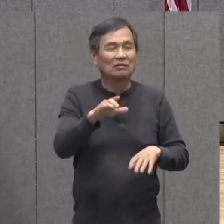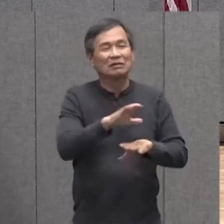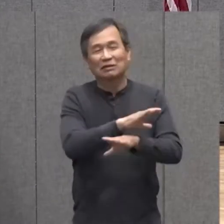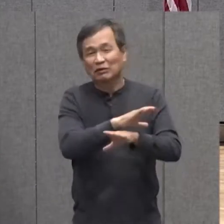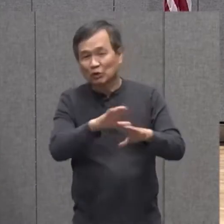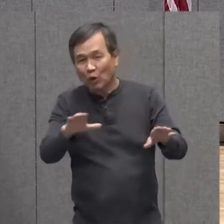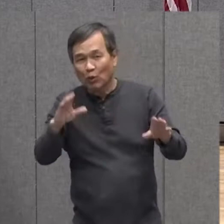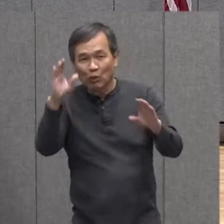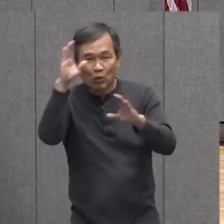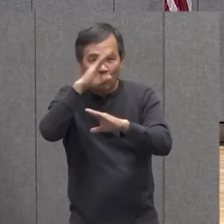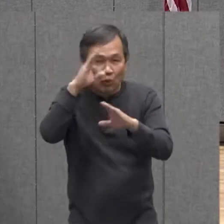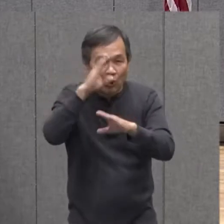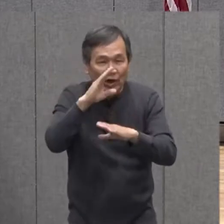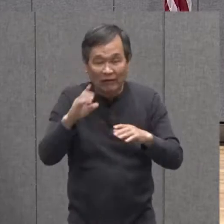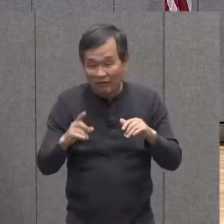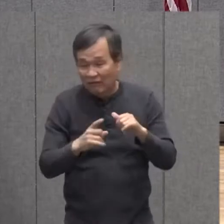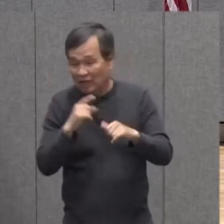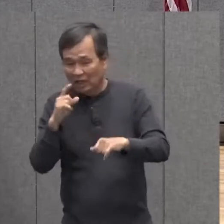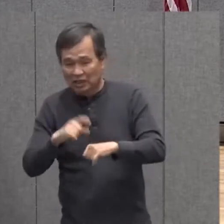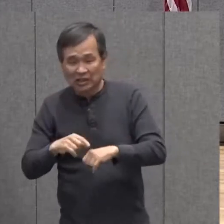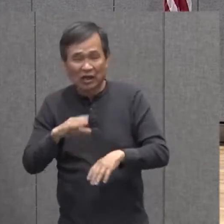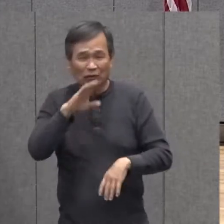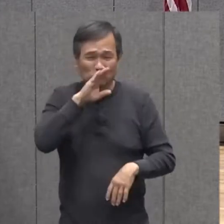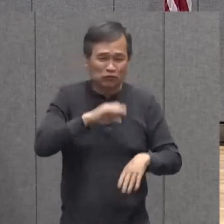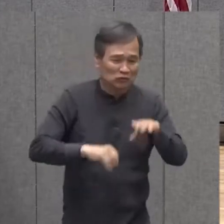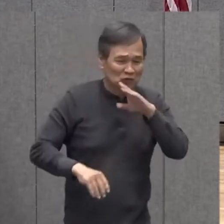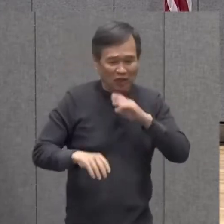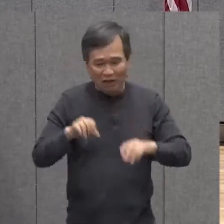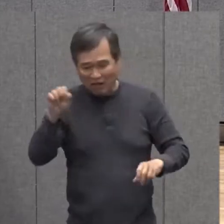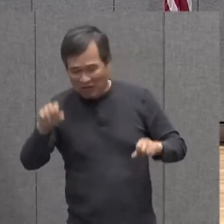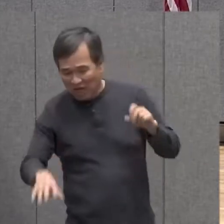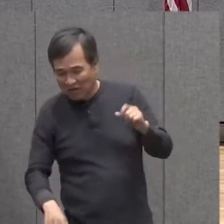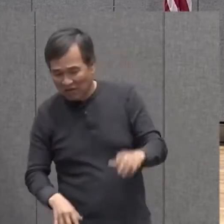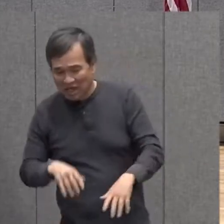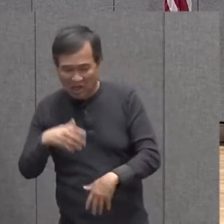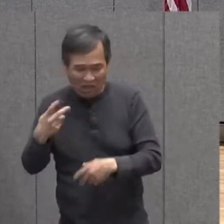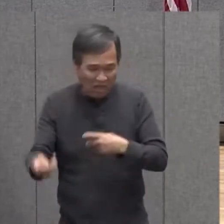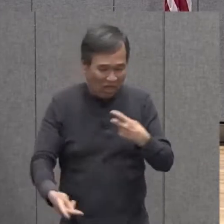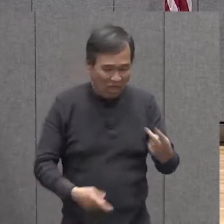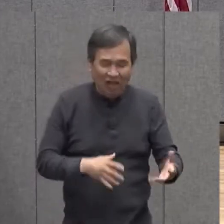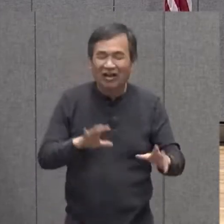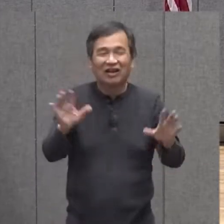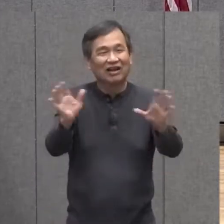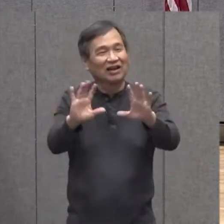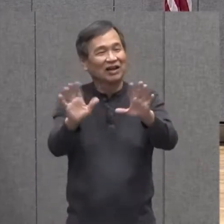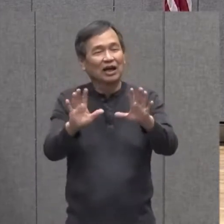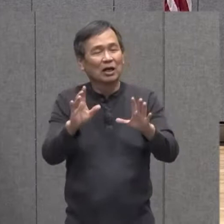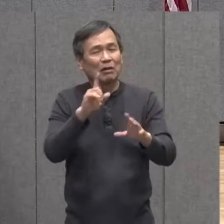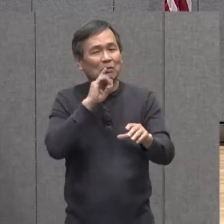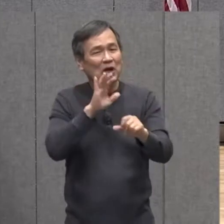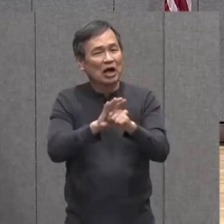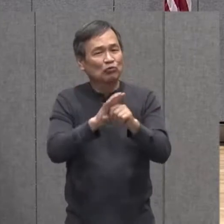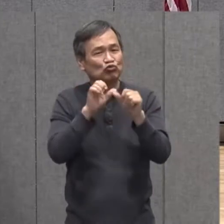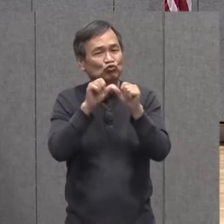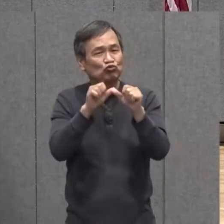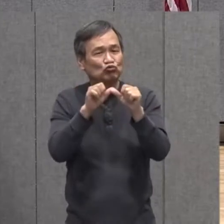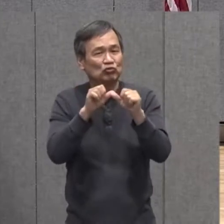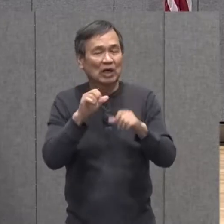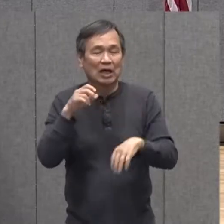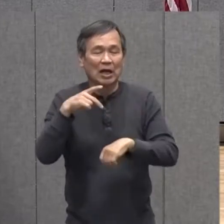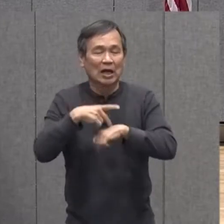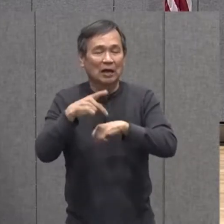expect to be able to do this first time. Don't get frustrated. Keep working at it. You'll get this. I guarantee you'll get this. When you use the